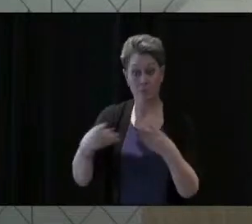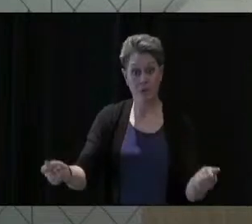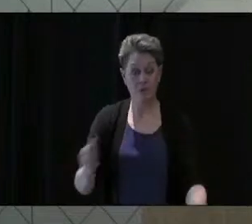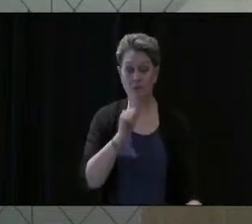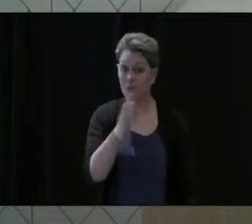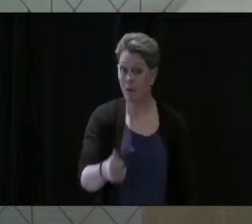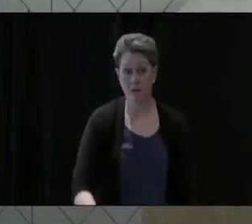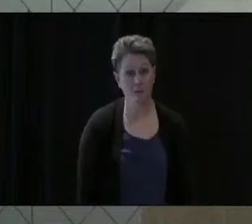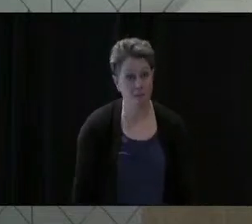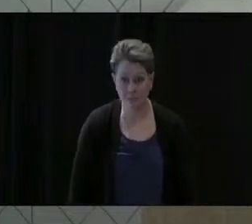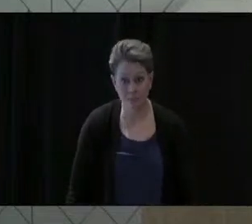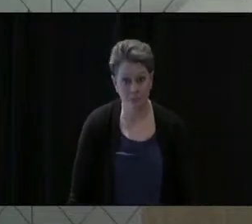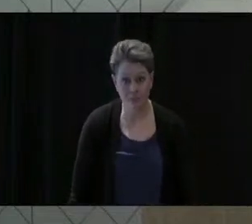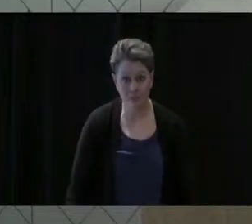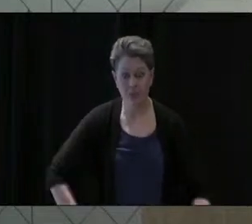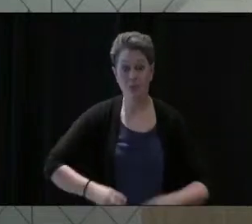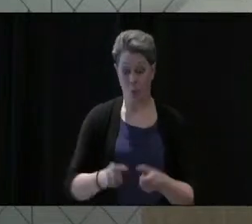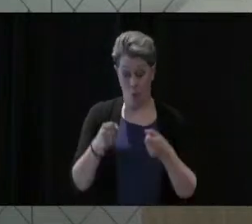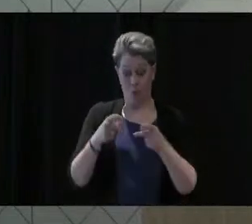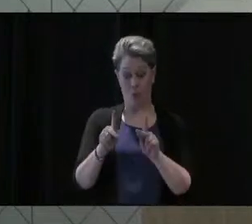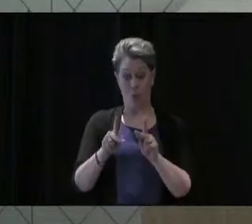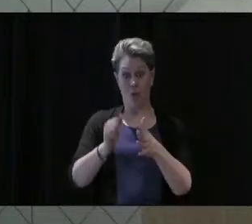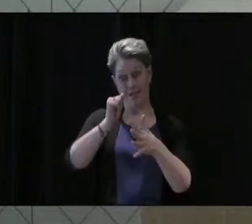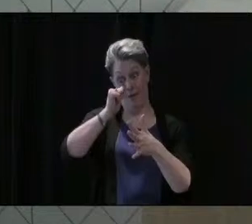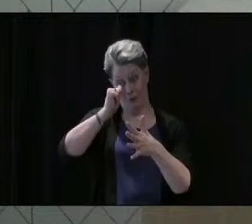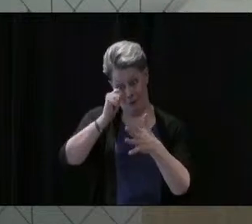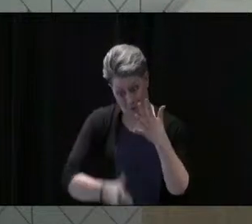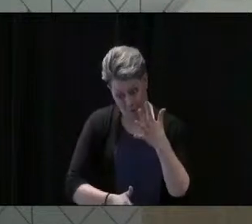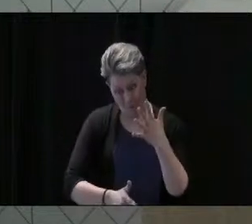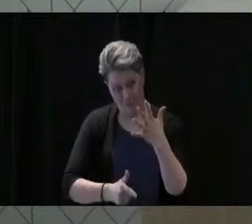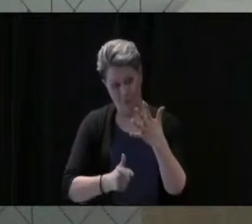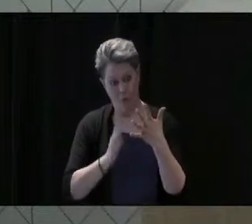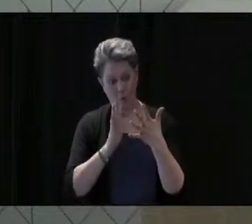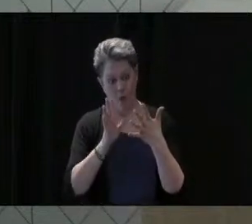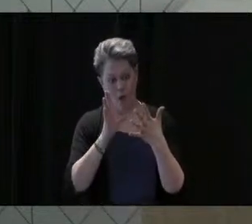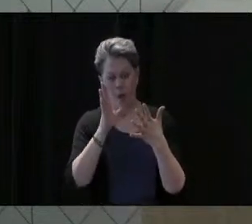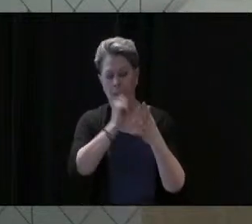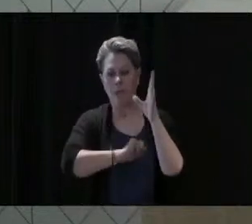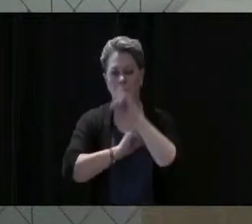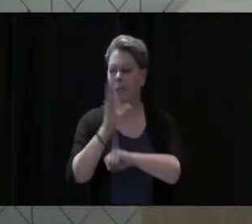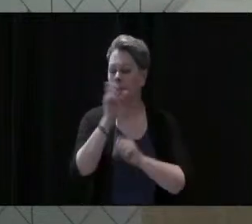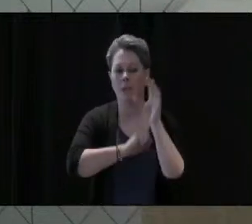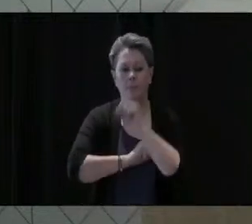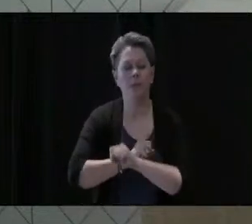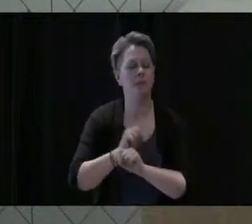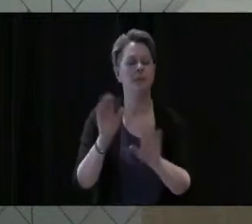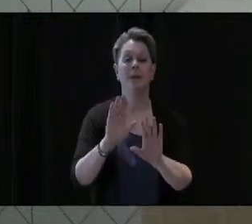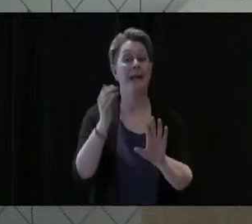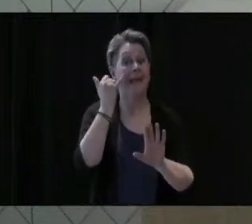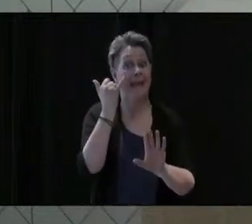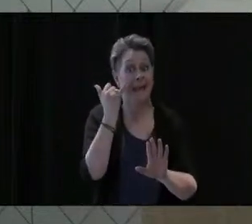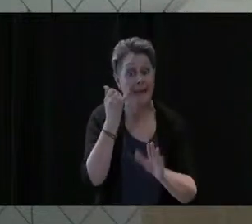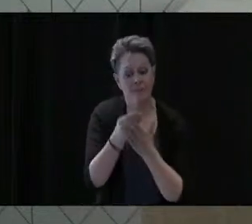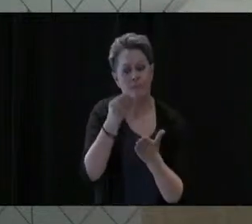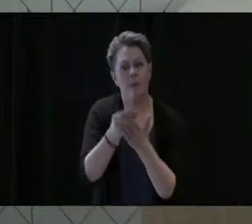All of these opportunities will escape us if we don't first get our fiscal house in order.